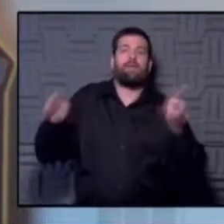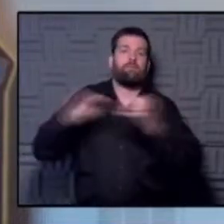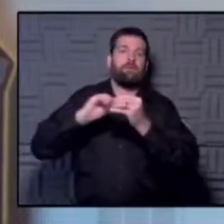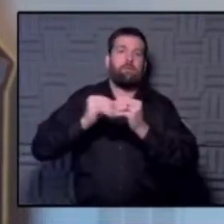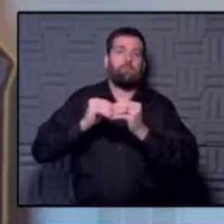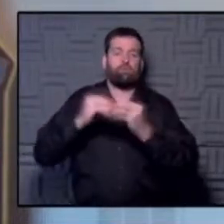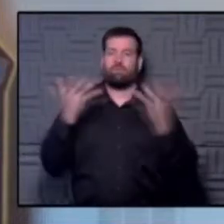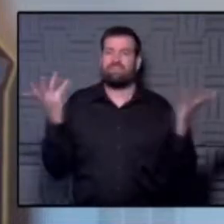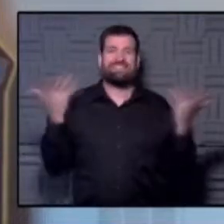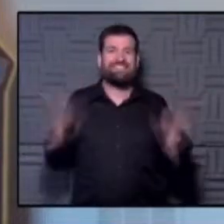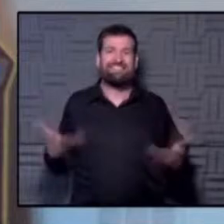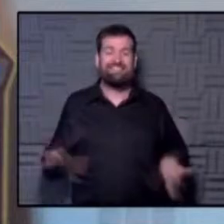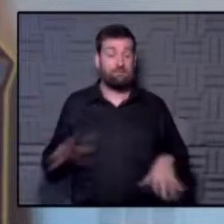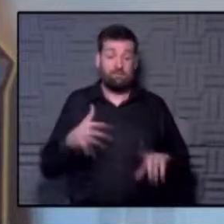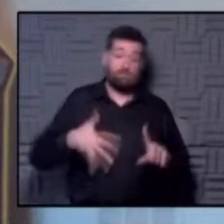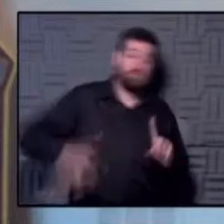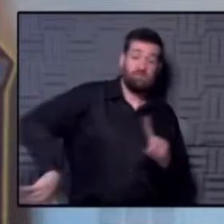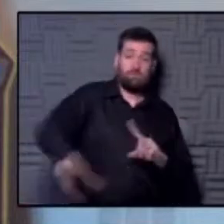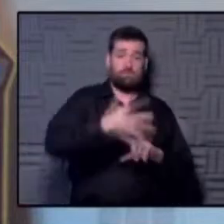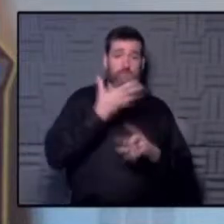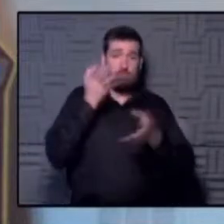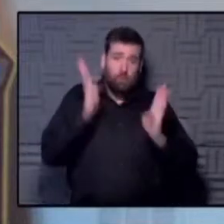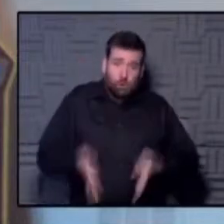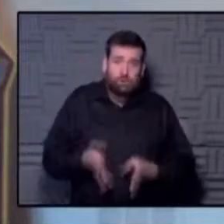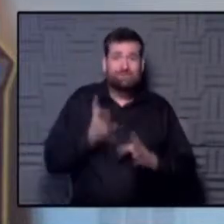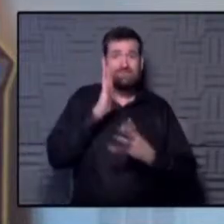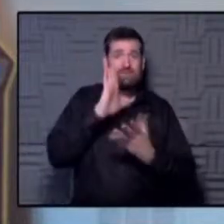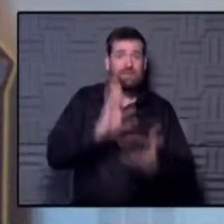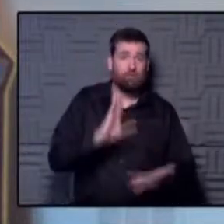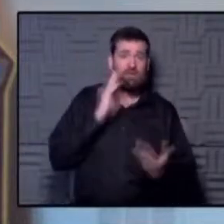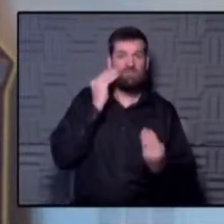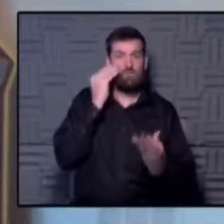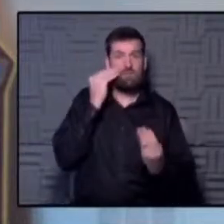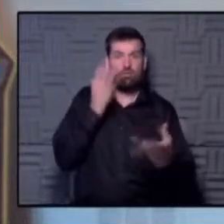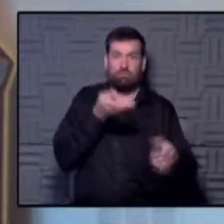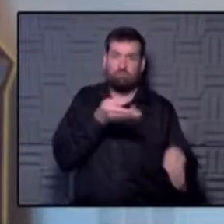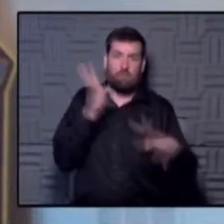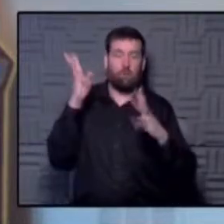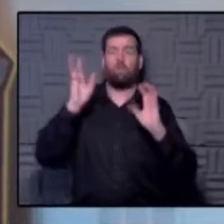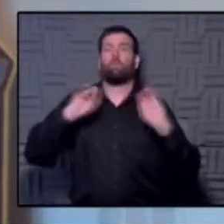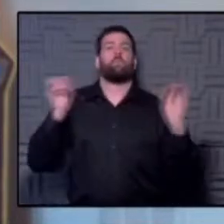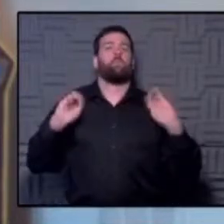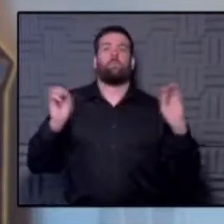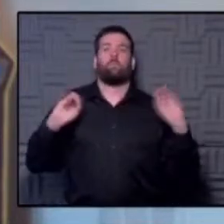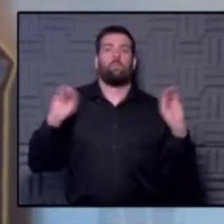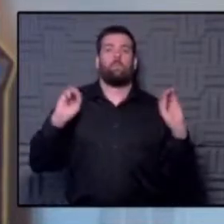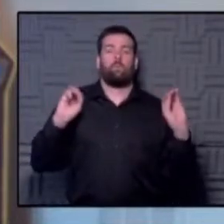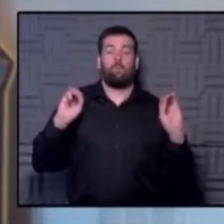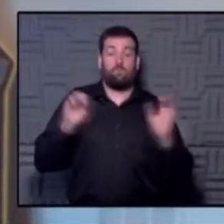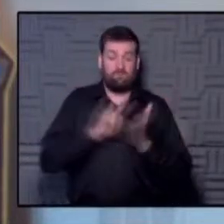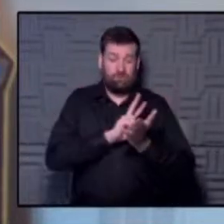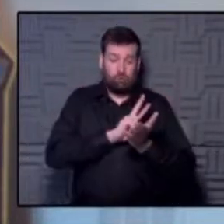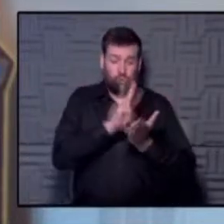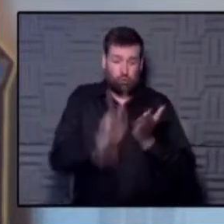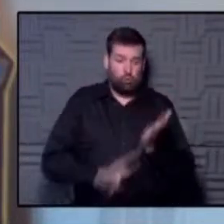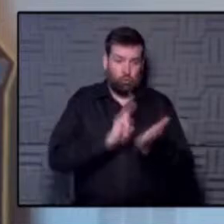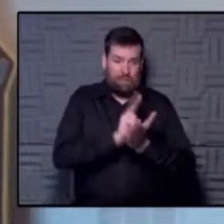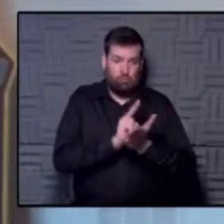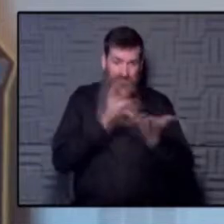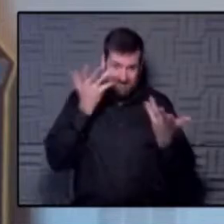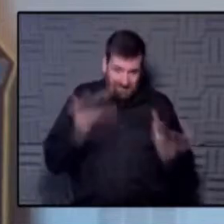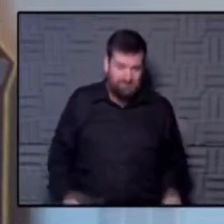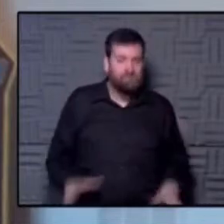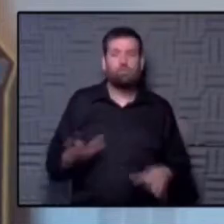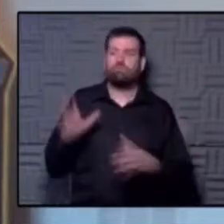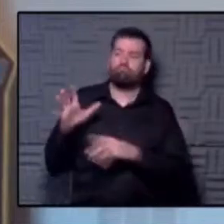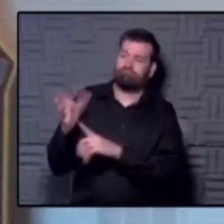So nobody else's information has ever been uploaded. And at that moment, 2 hours after the infected person's caseworker